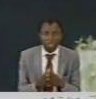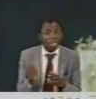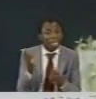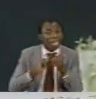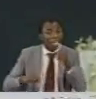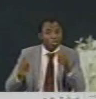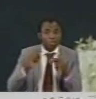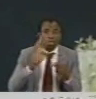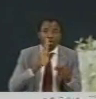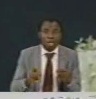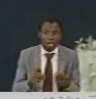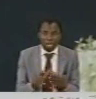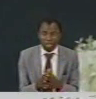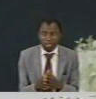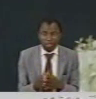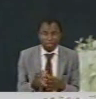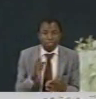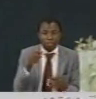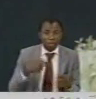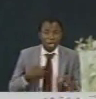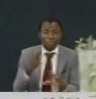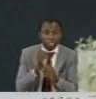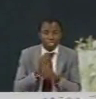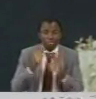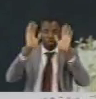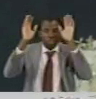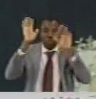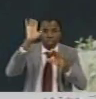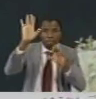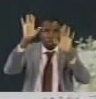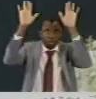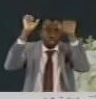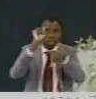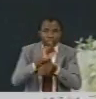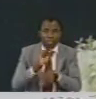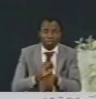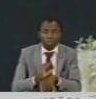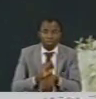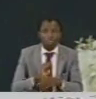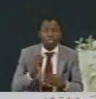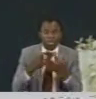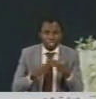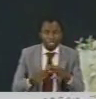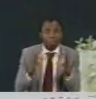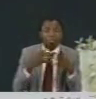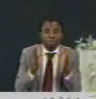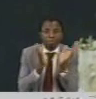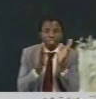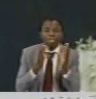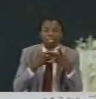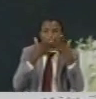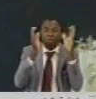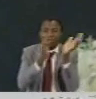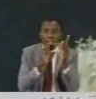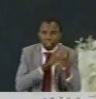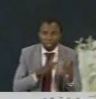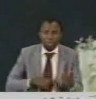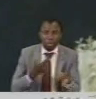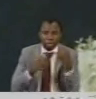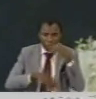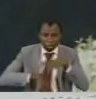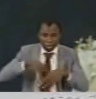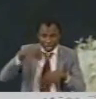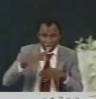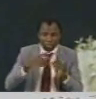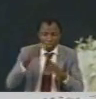are, you receive your miracle, shout praise the Lord, and start coming out. Come out to the left-hand side